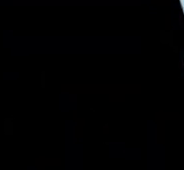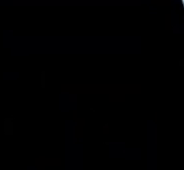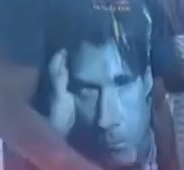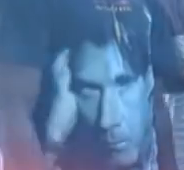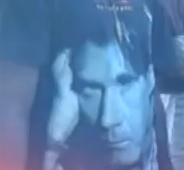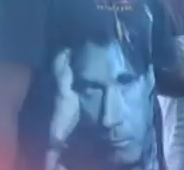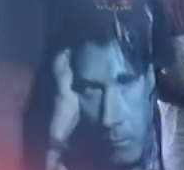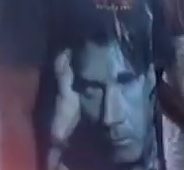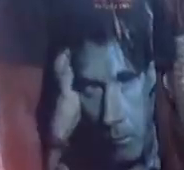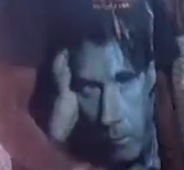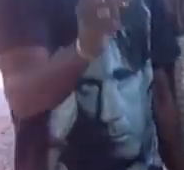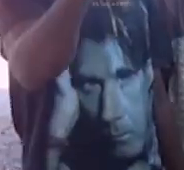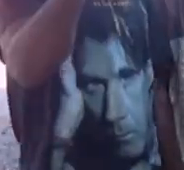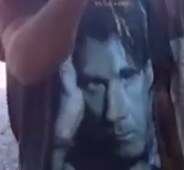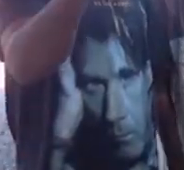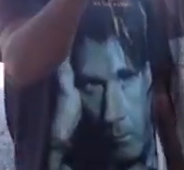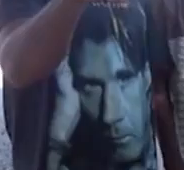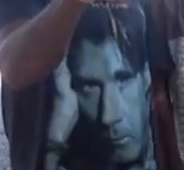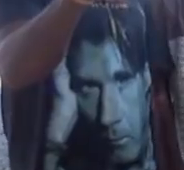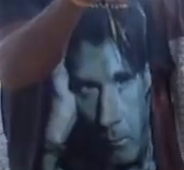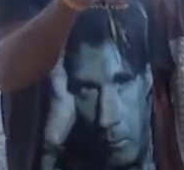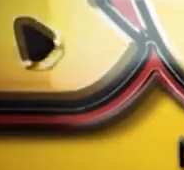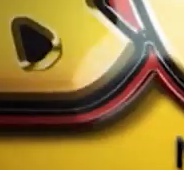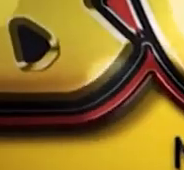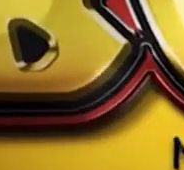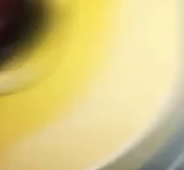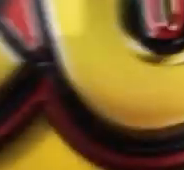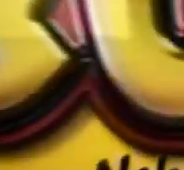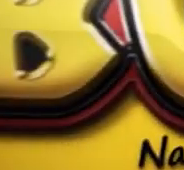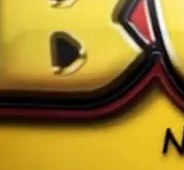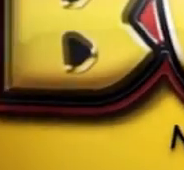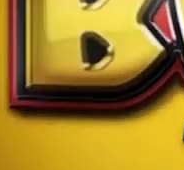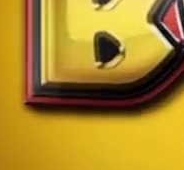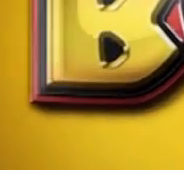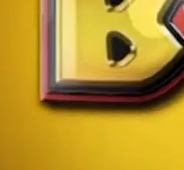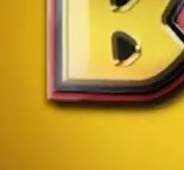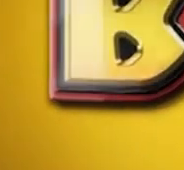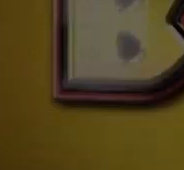Bula FM number 2 NSR. Bula FM number 2 NSR.